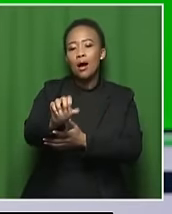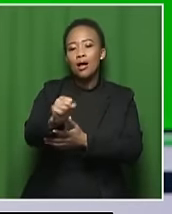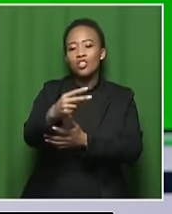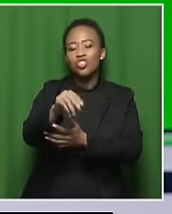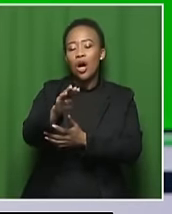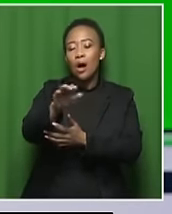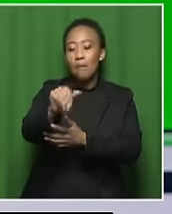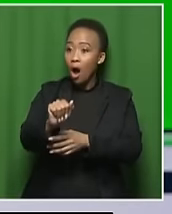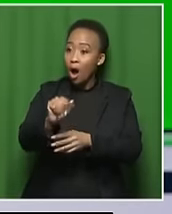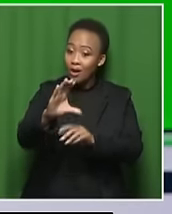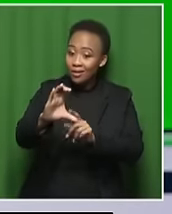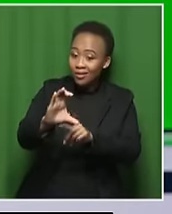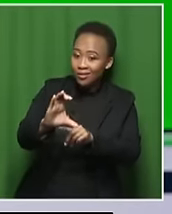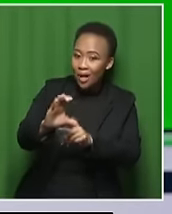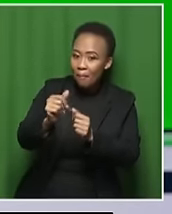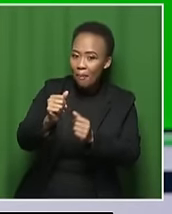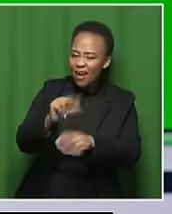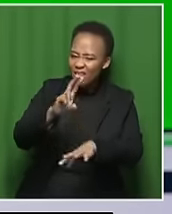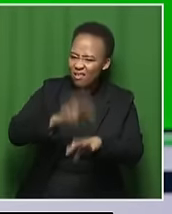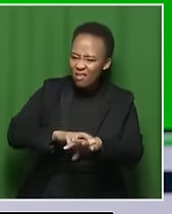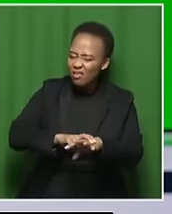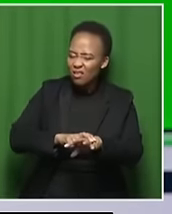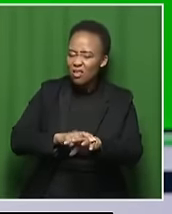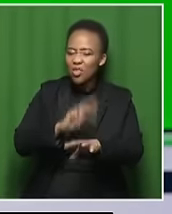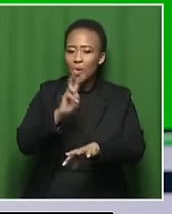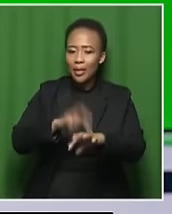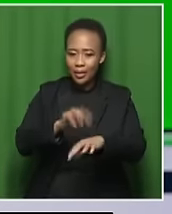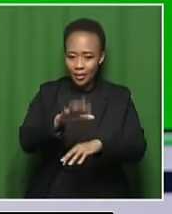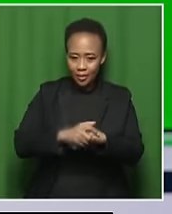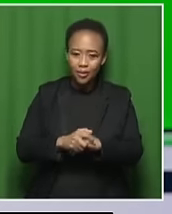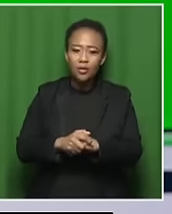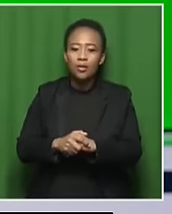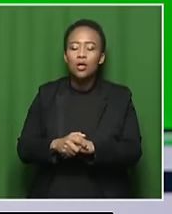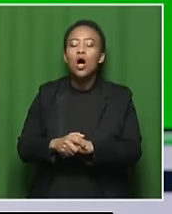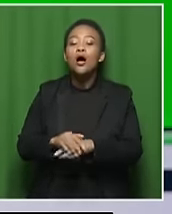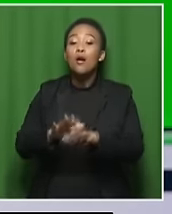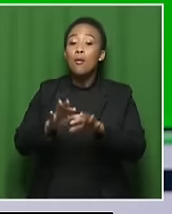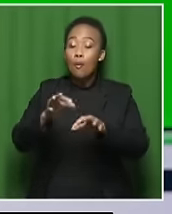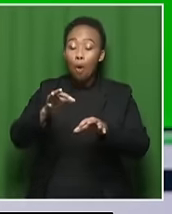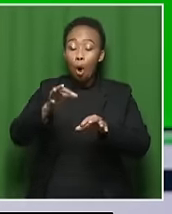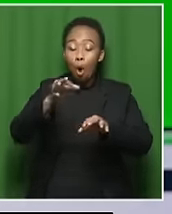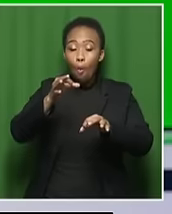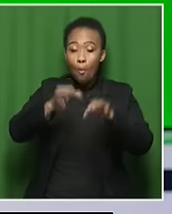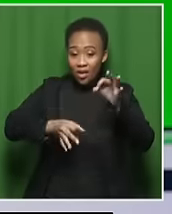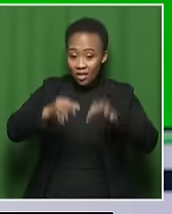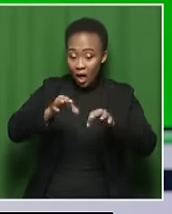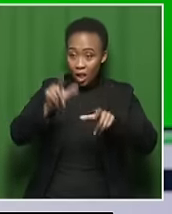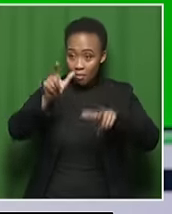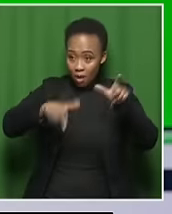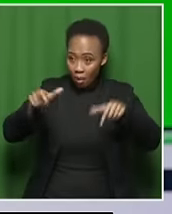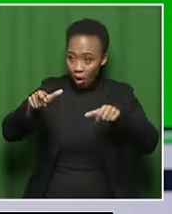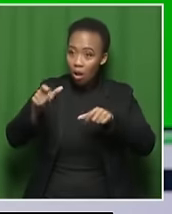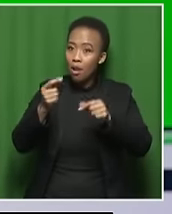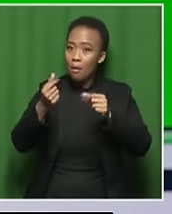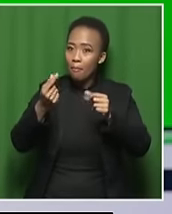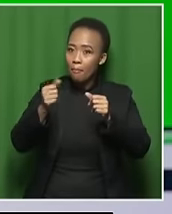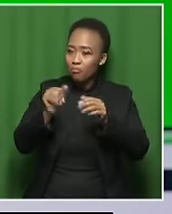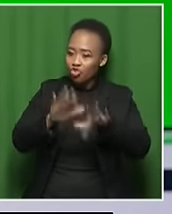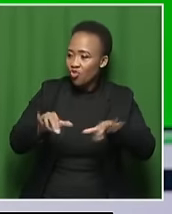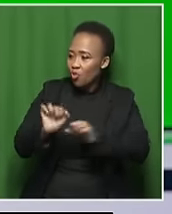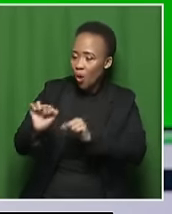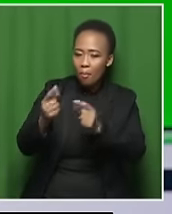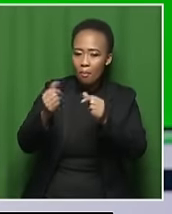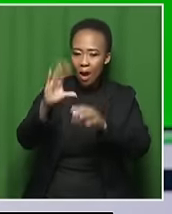Opportunity Fund. They are fine on their own. We don't want to see children or politicians enriched over and over again. We want to see it happen